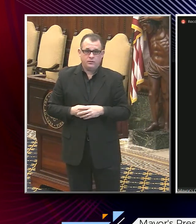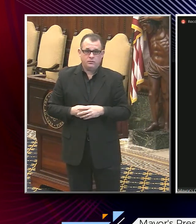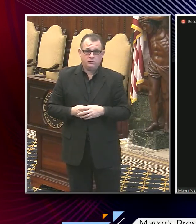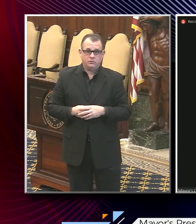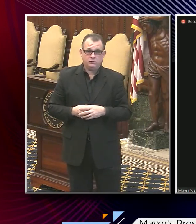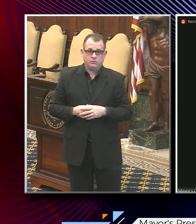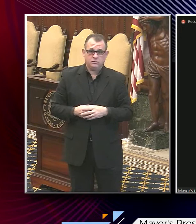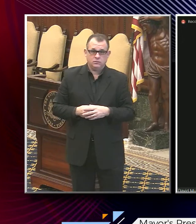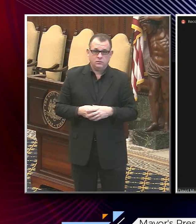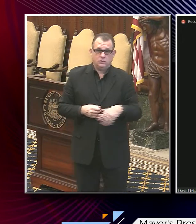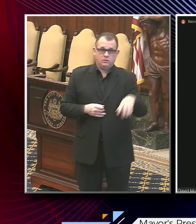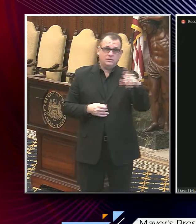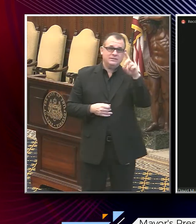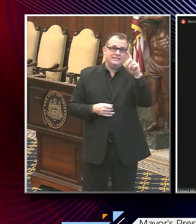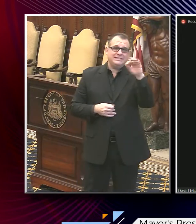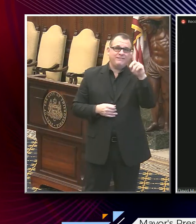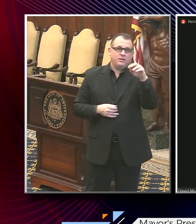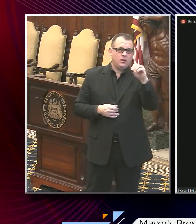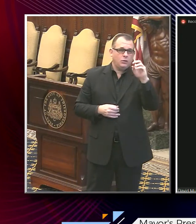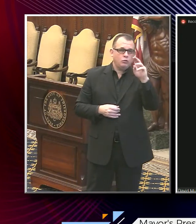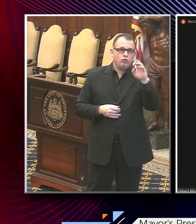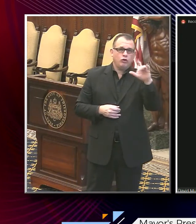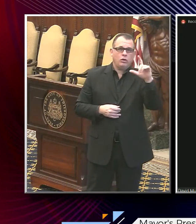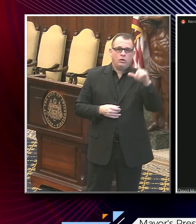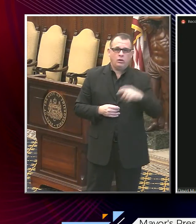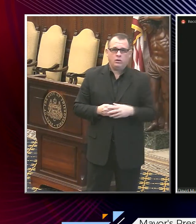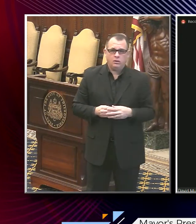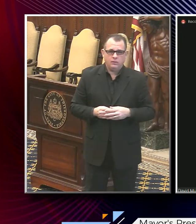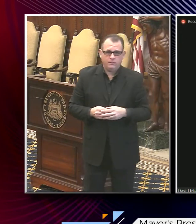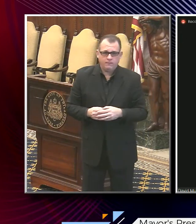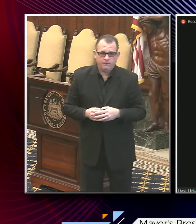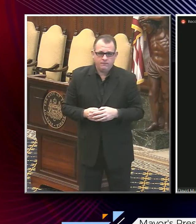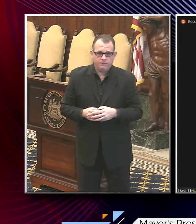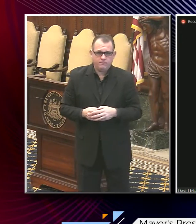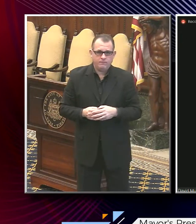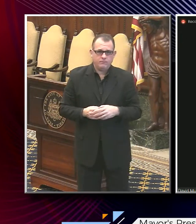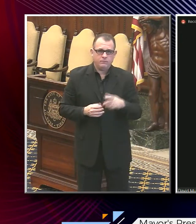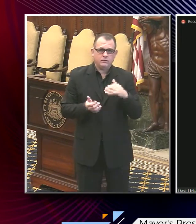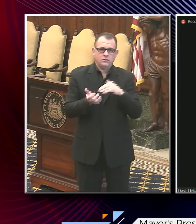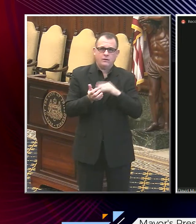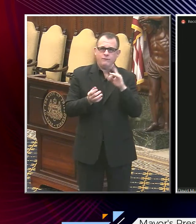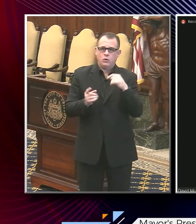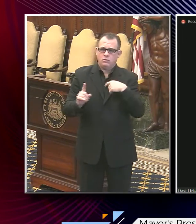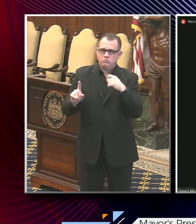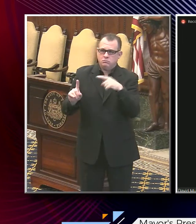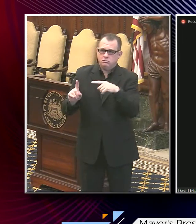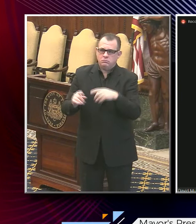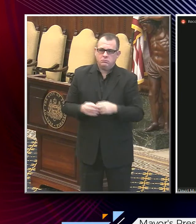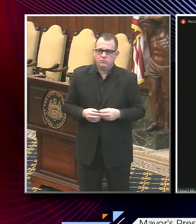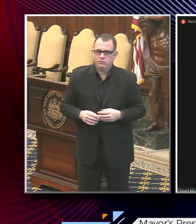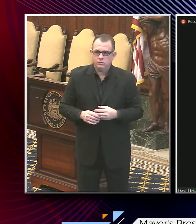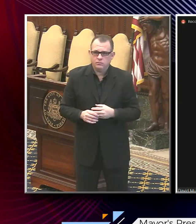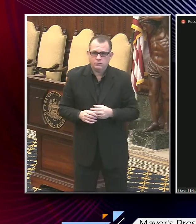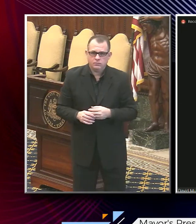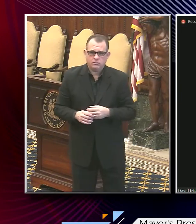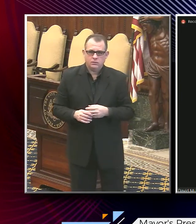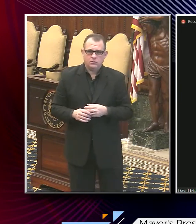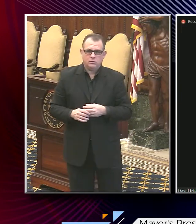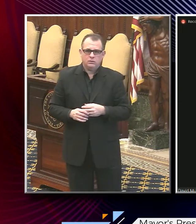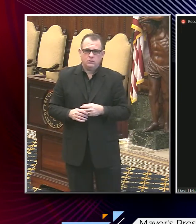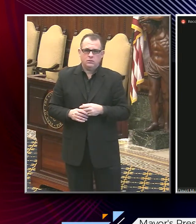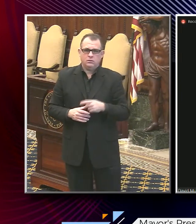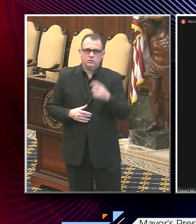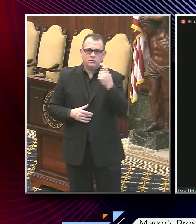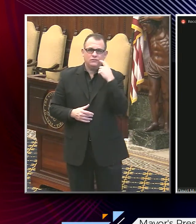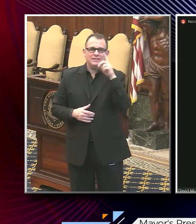of Philadelphia Magazine. Yeah, hi. First question for Dr. Farley. Just looking at the latest data, and